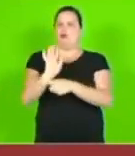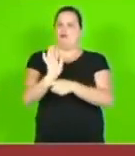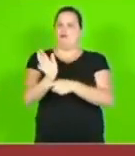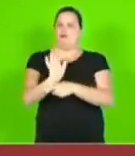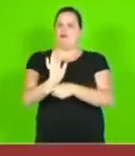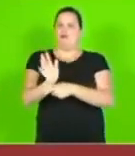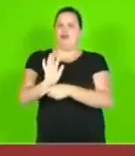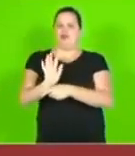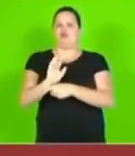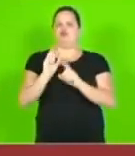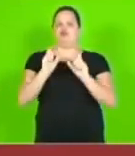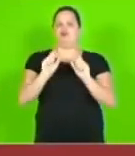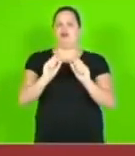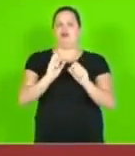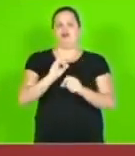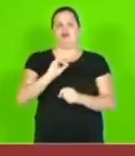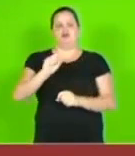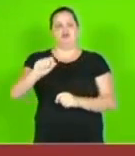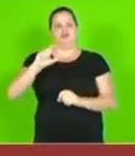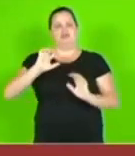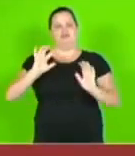Family class that we are holding.